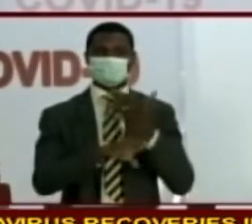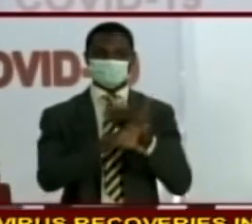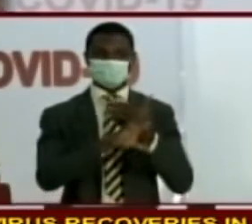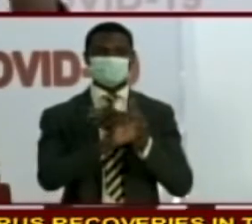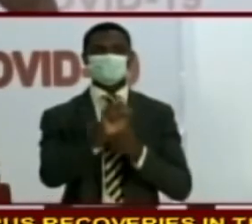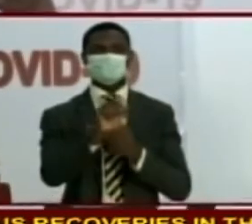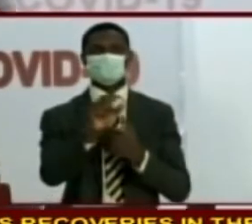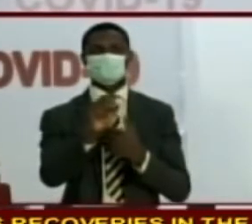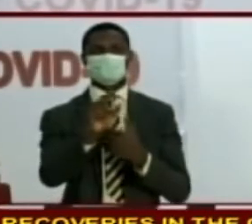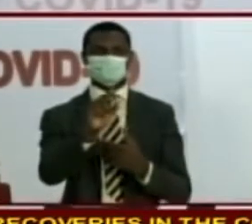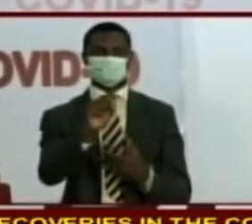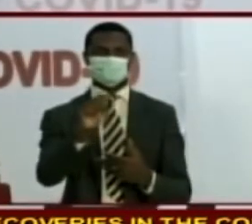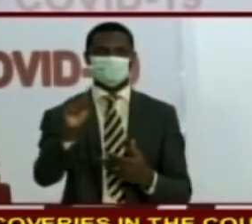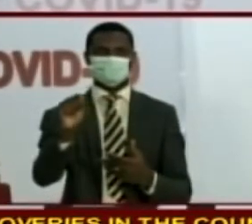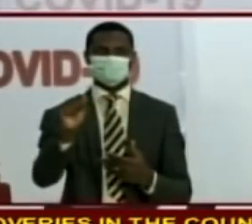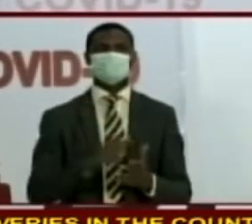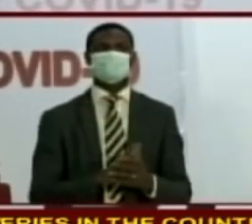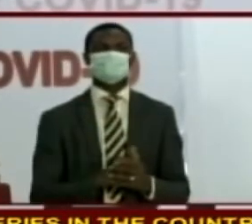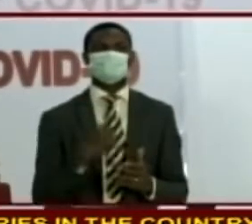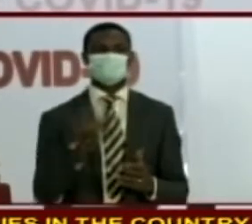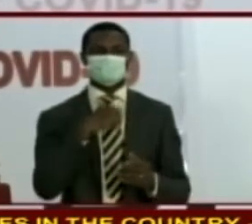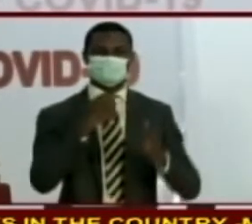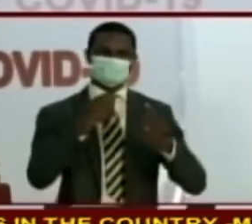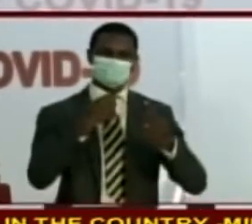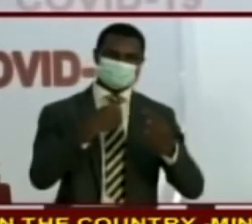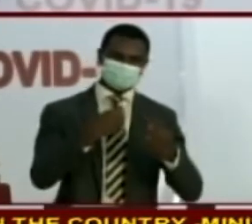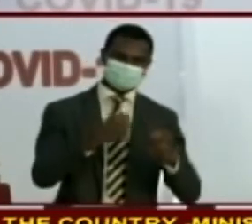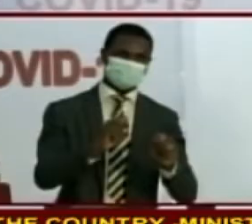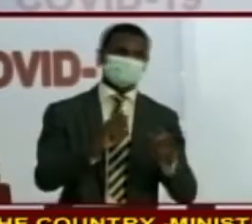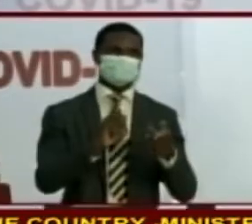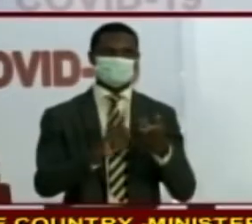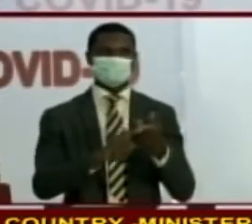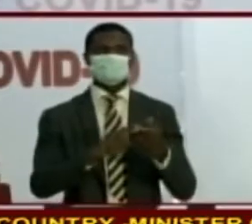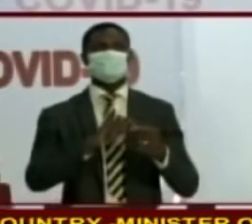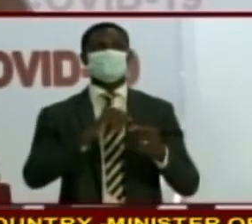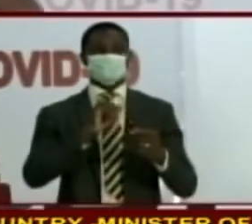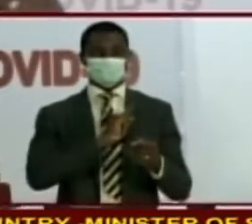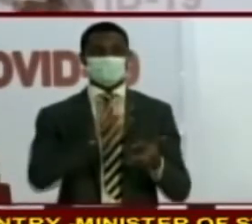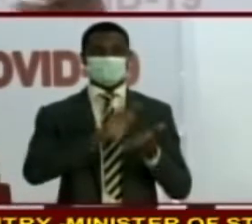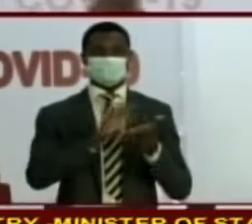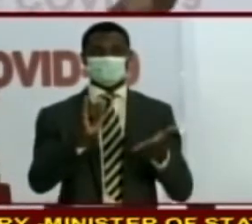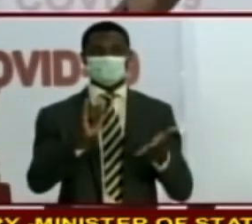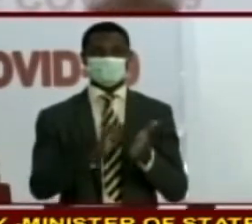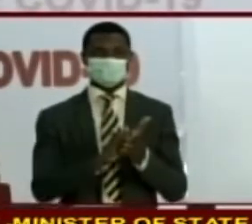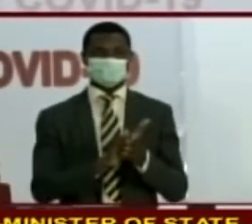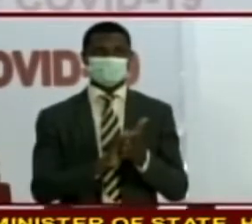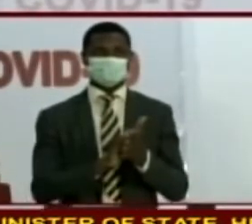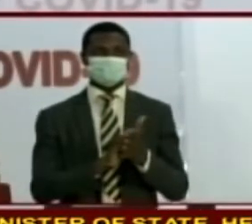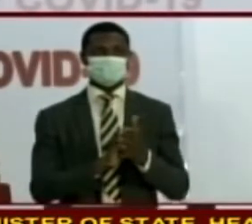So we are trying as much as possible to ensure that, and I believe that it is at the point of